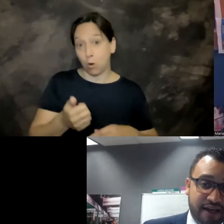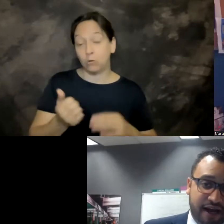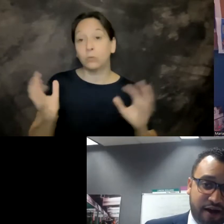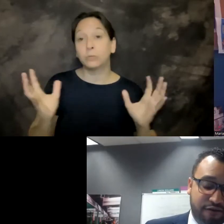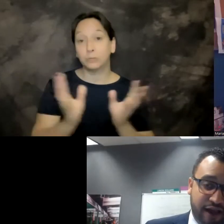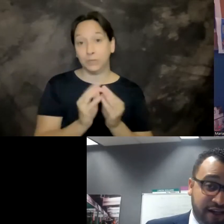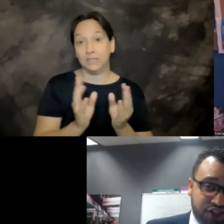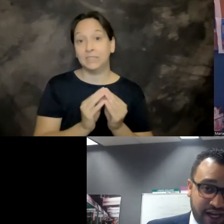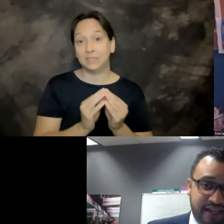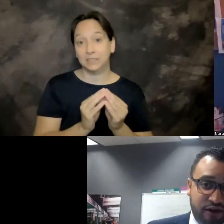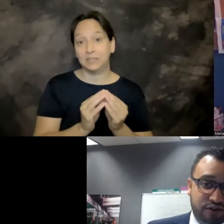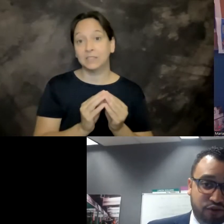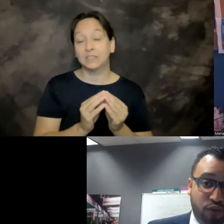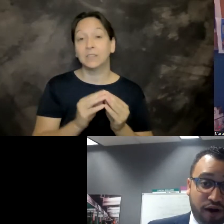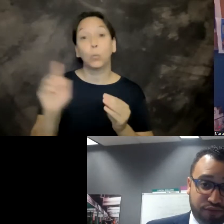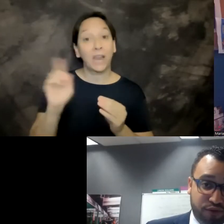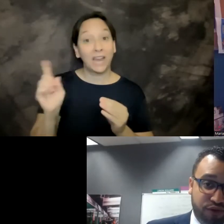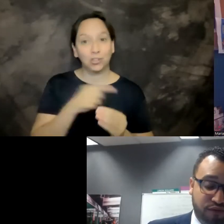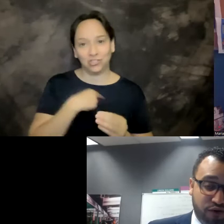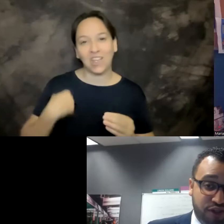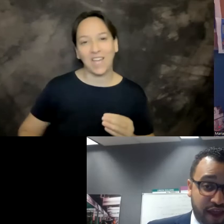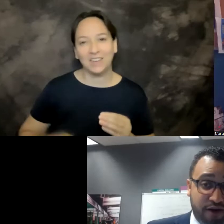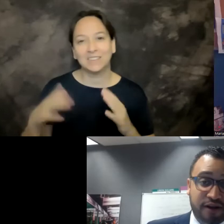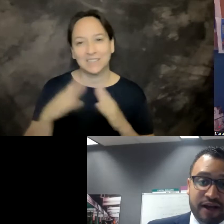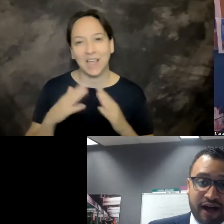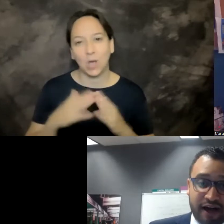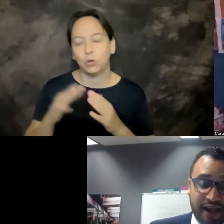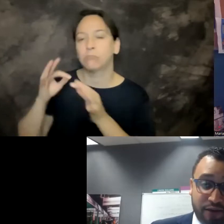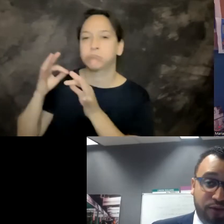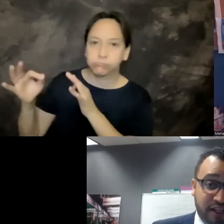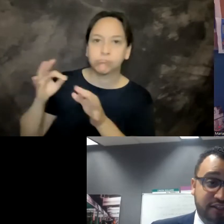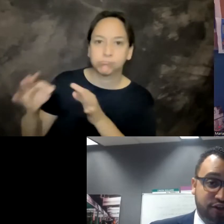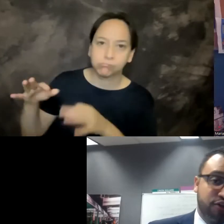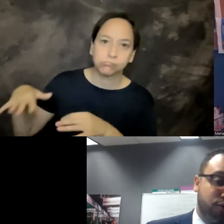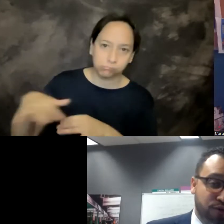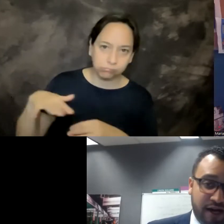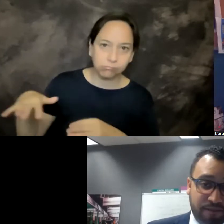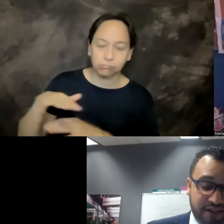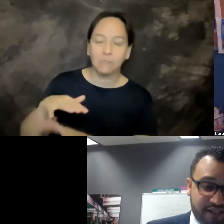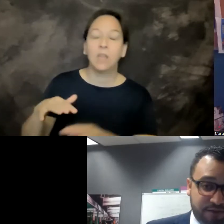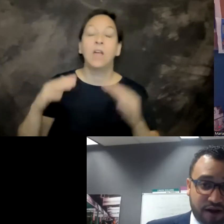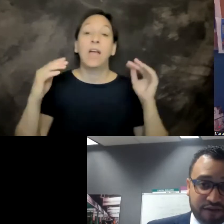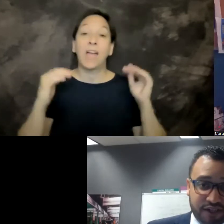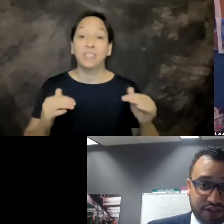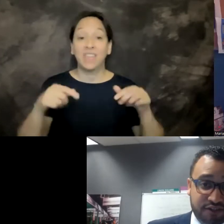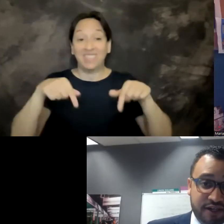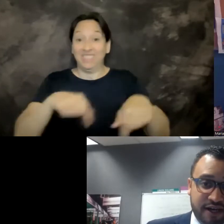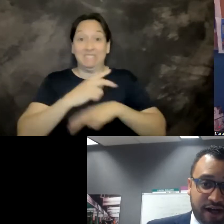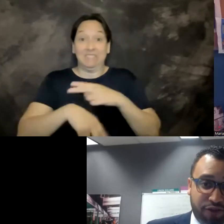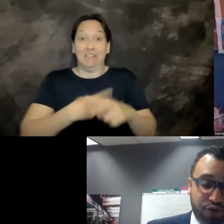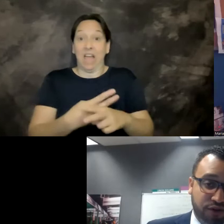said, in Chinatown to walk through the diversion there. And we will continue to do these types of